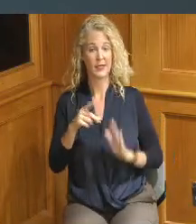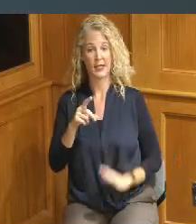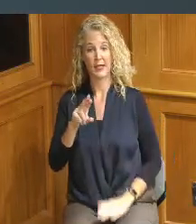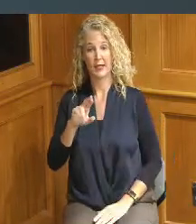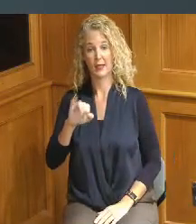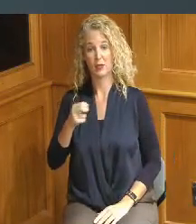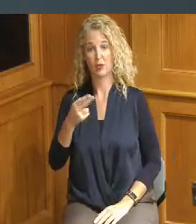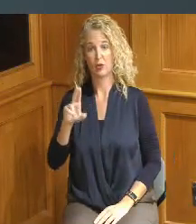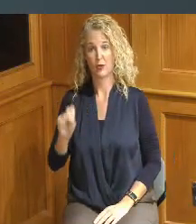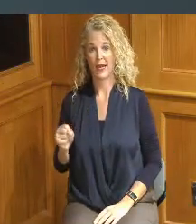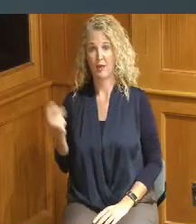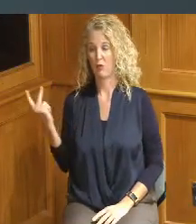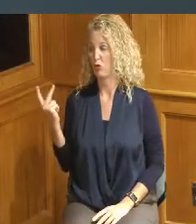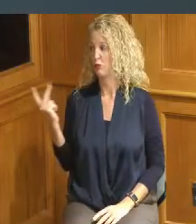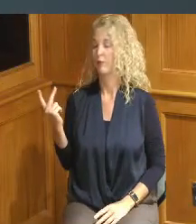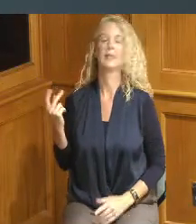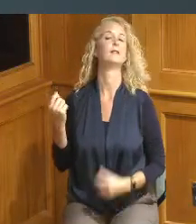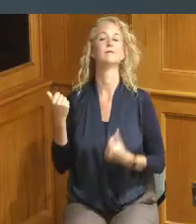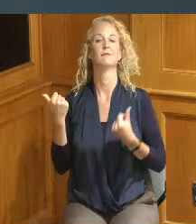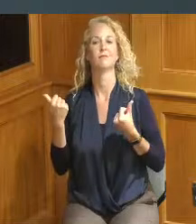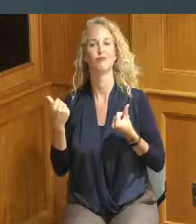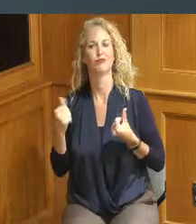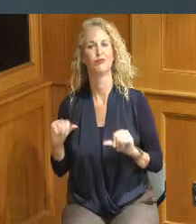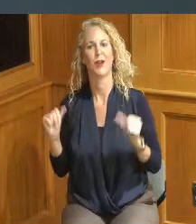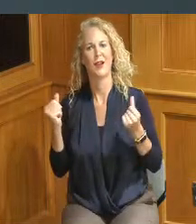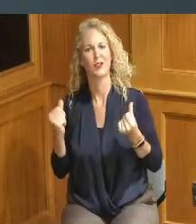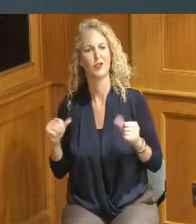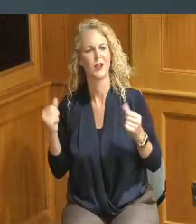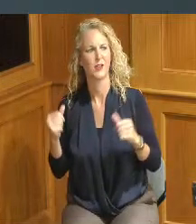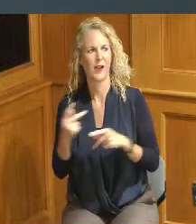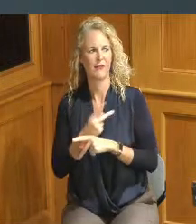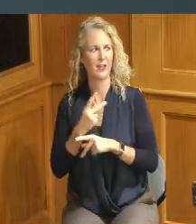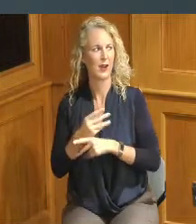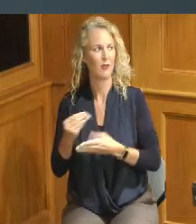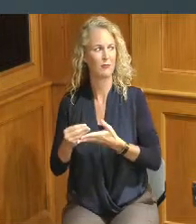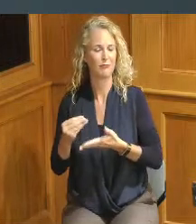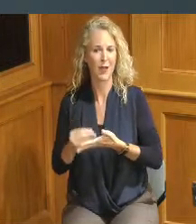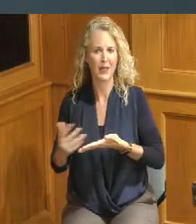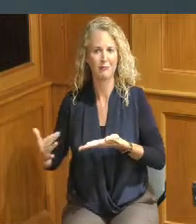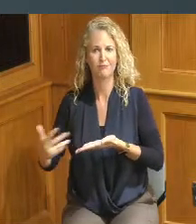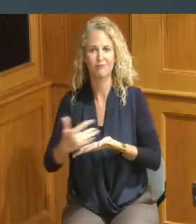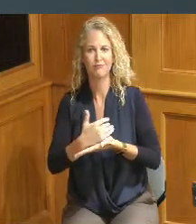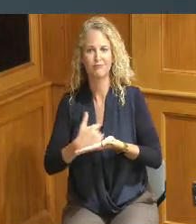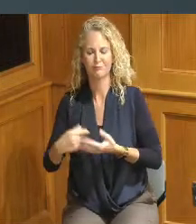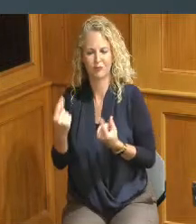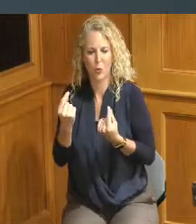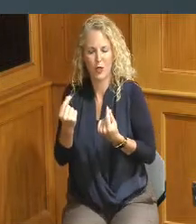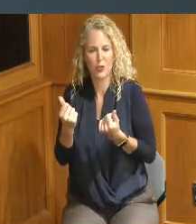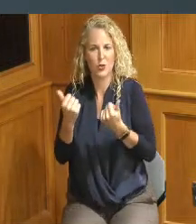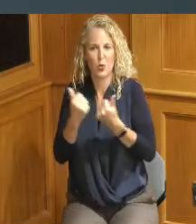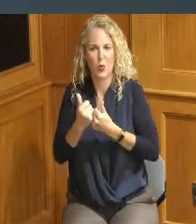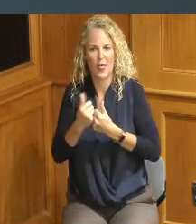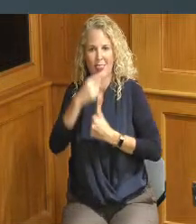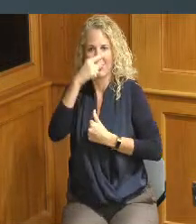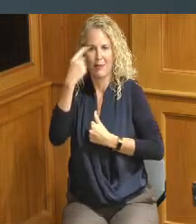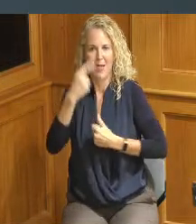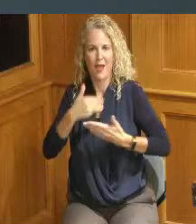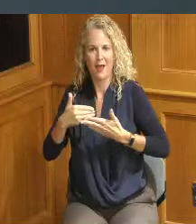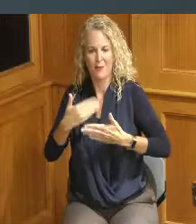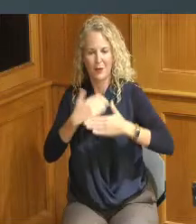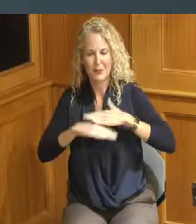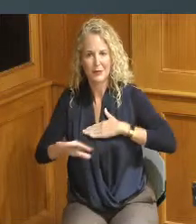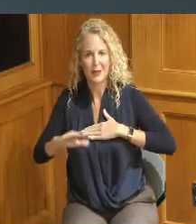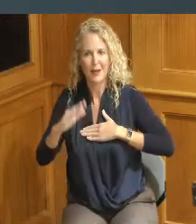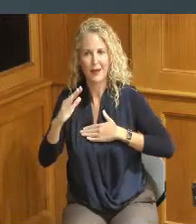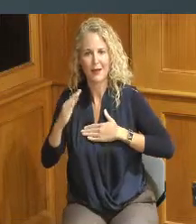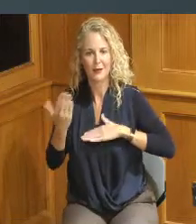of Black Caucus, we were just trying to get funding for the issue of Black infant mortality. And now we have